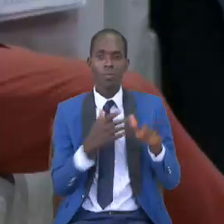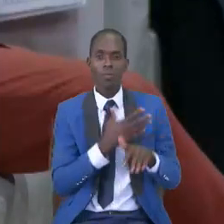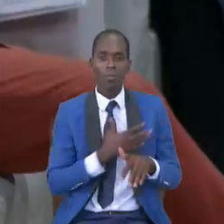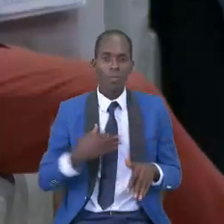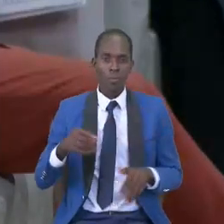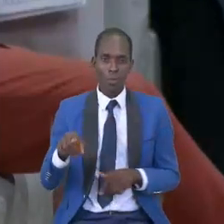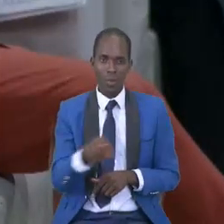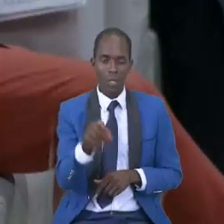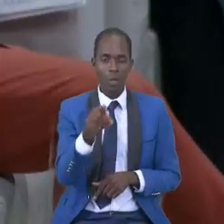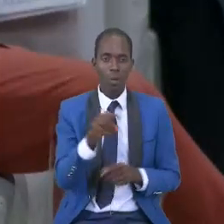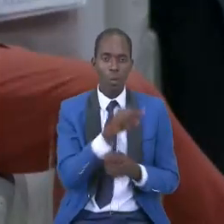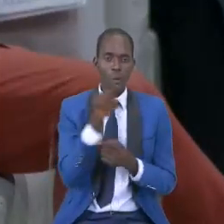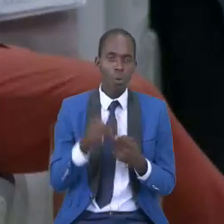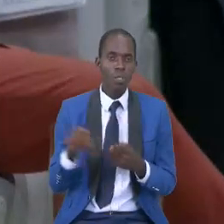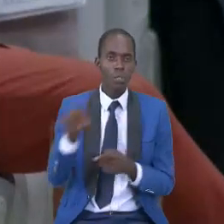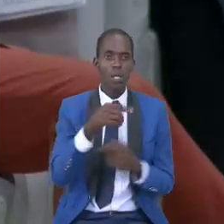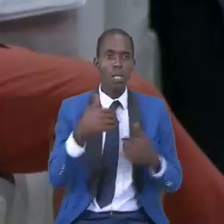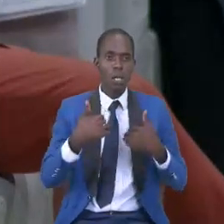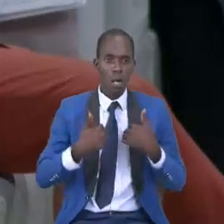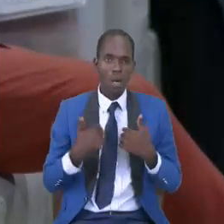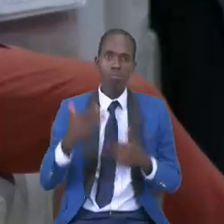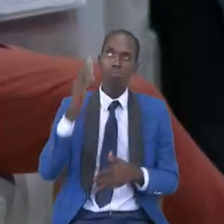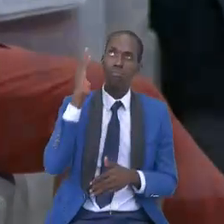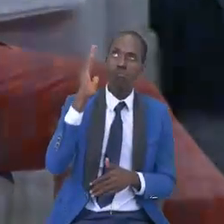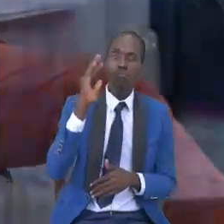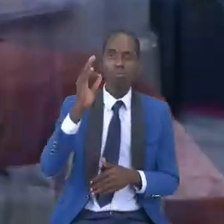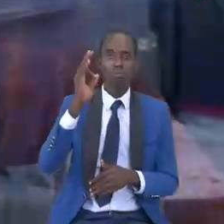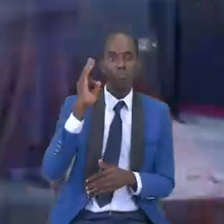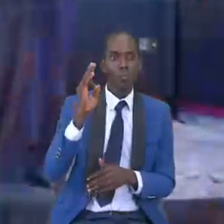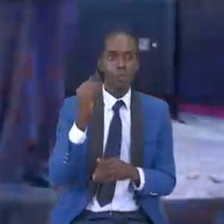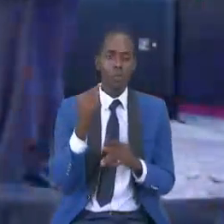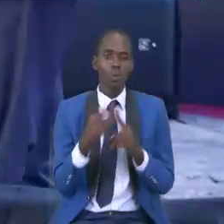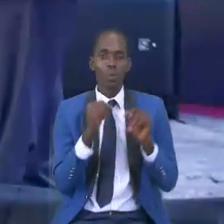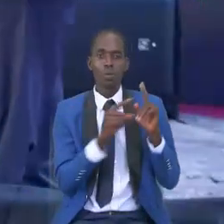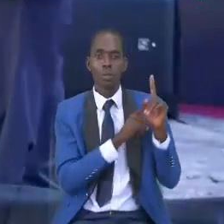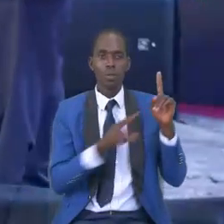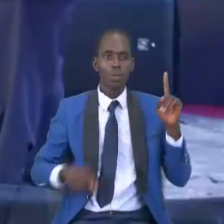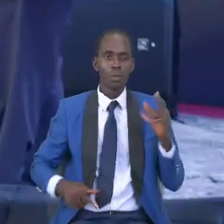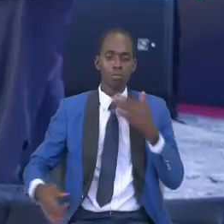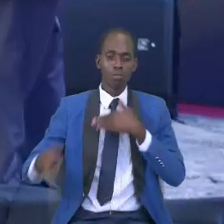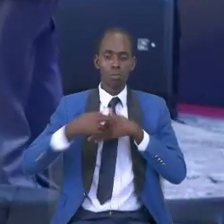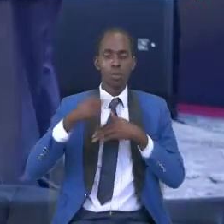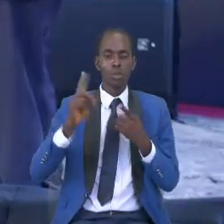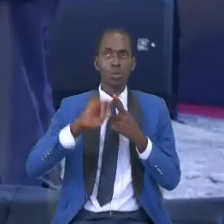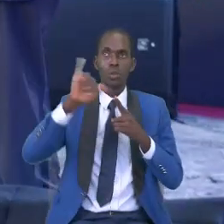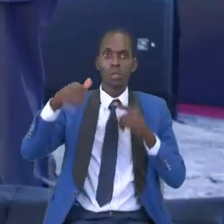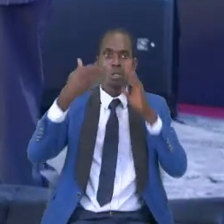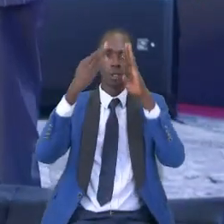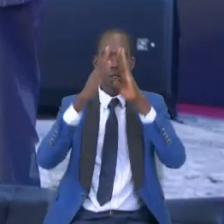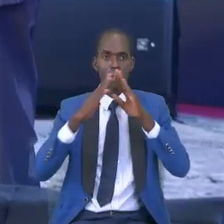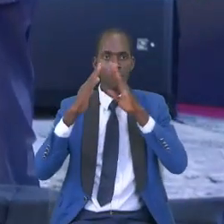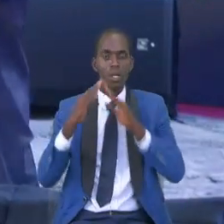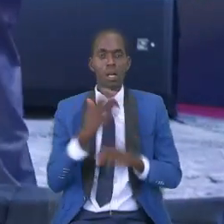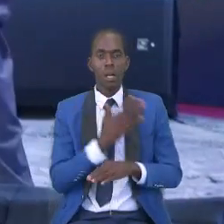they, when they are testified and preached the word of the Lord, they returned to Jerusalem